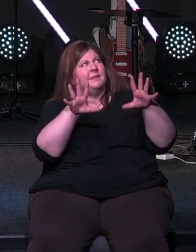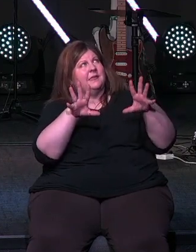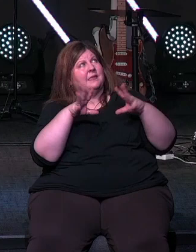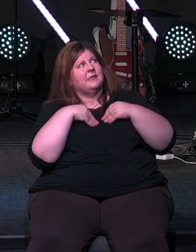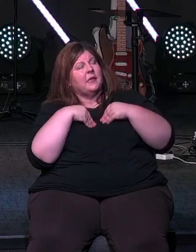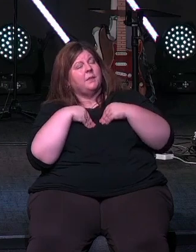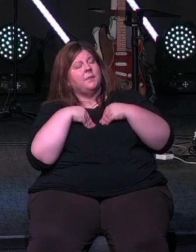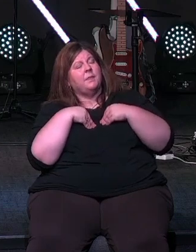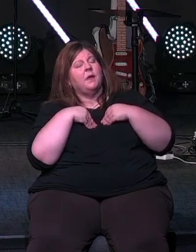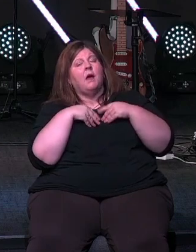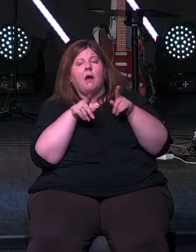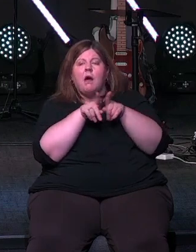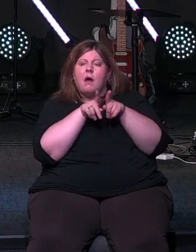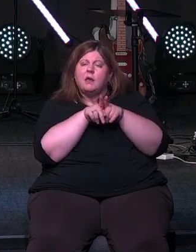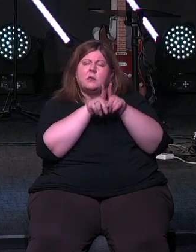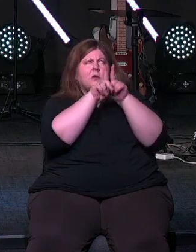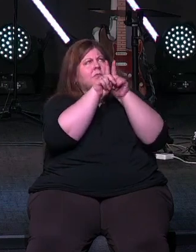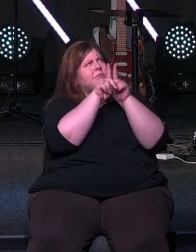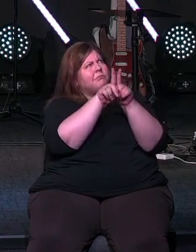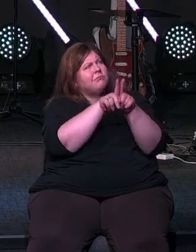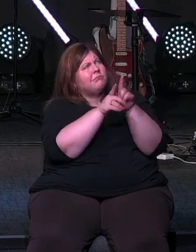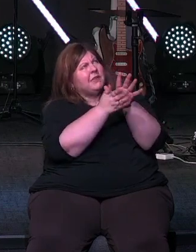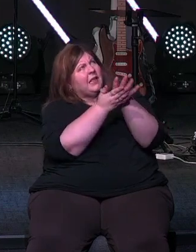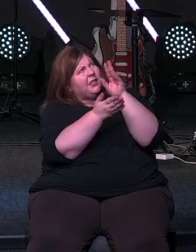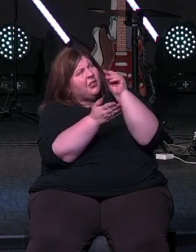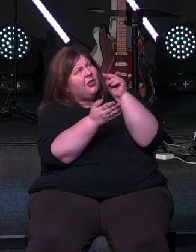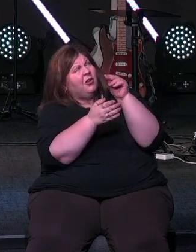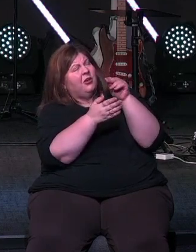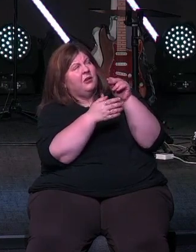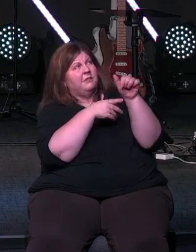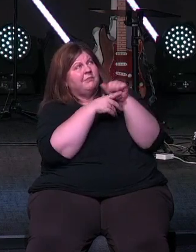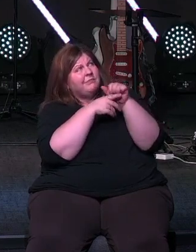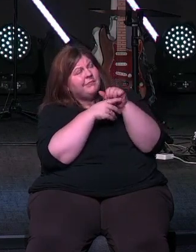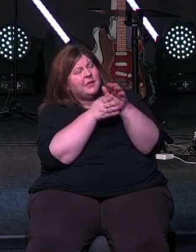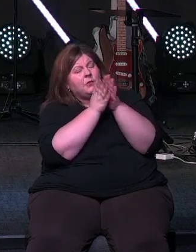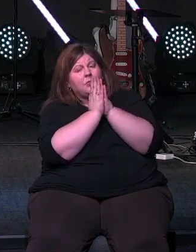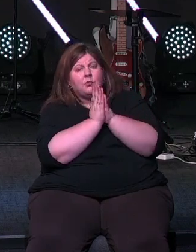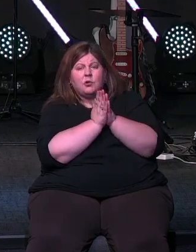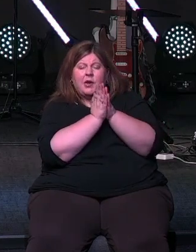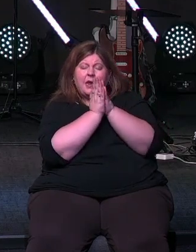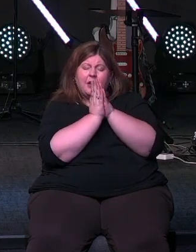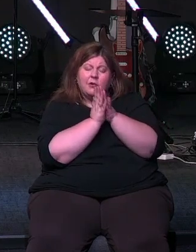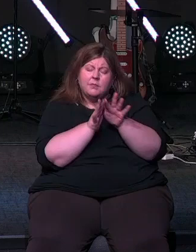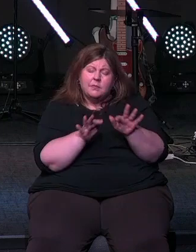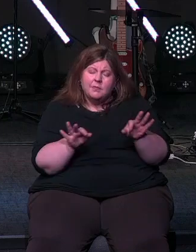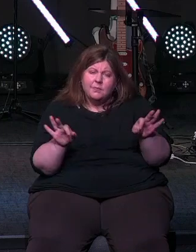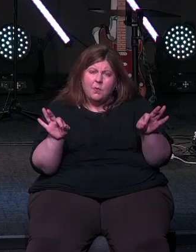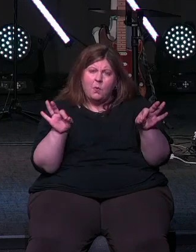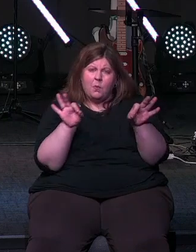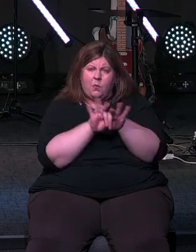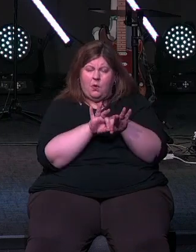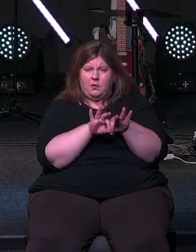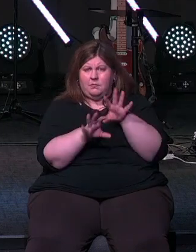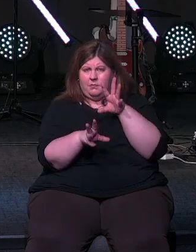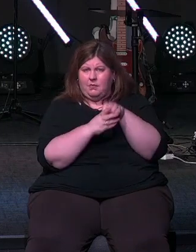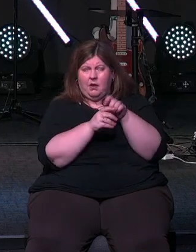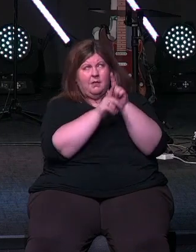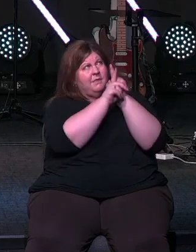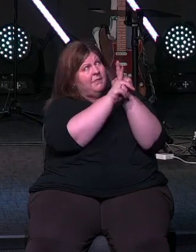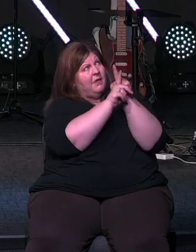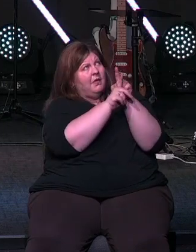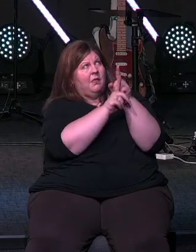about walking with him in discipleship. Prayer is an integral piece of discipleship.